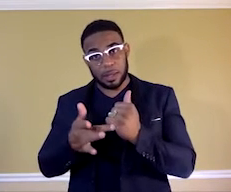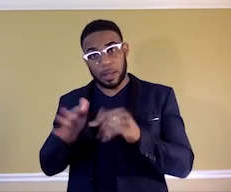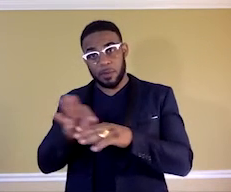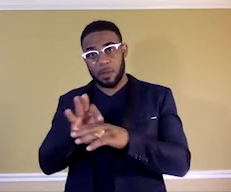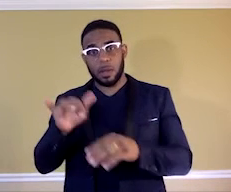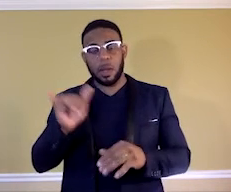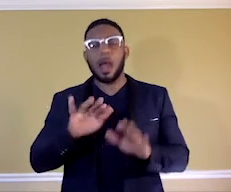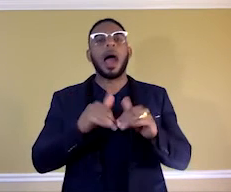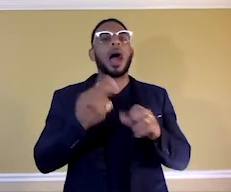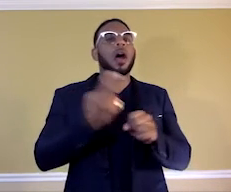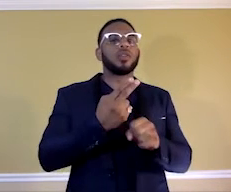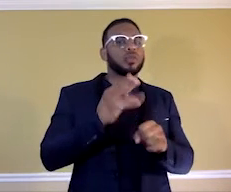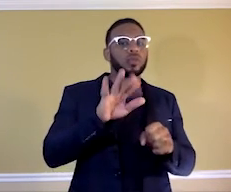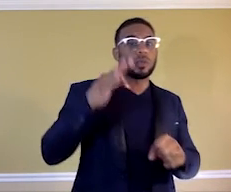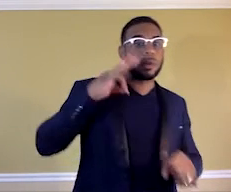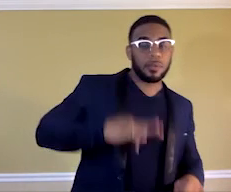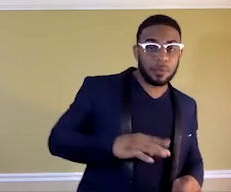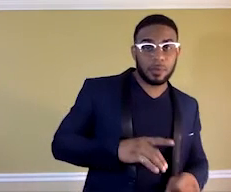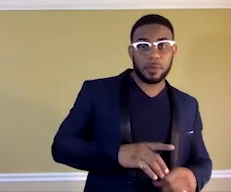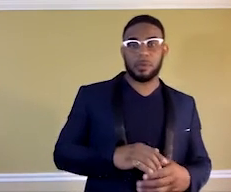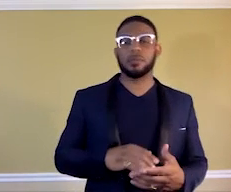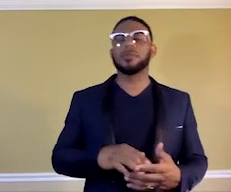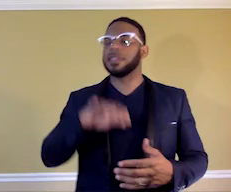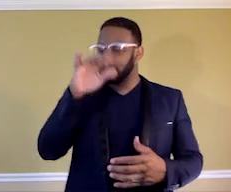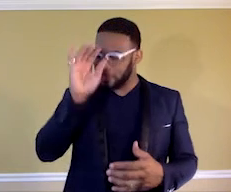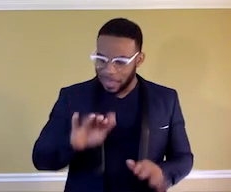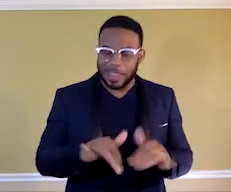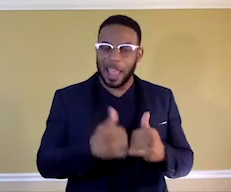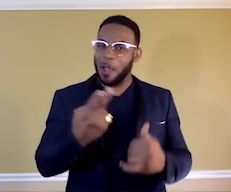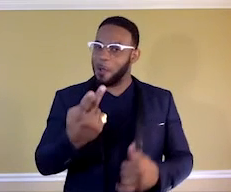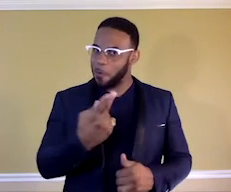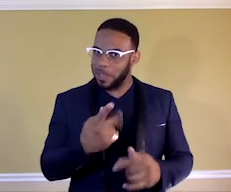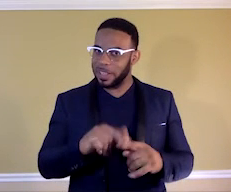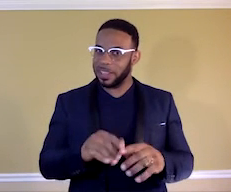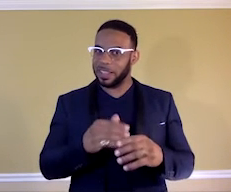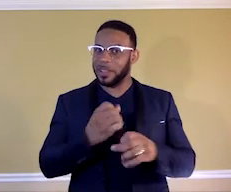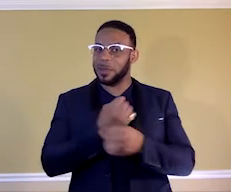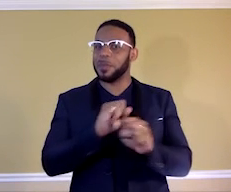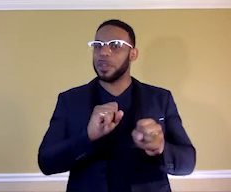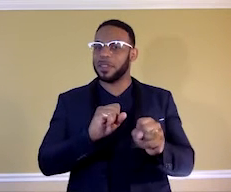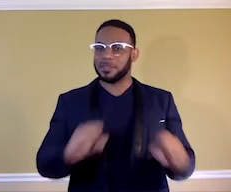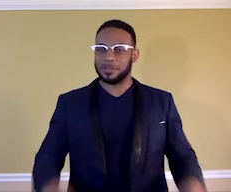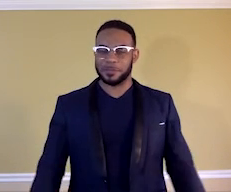function, how to use that to your advantage, that is how we can break free.